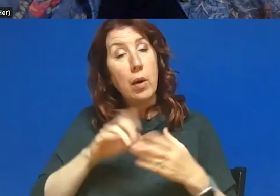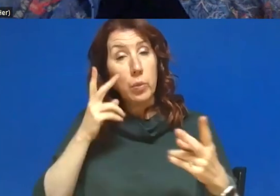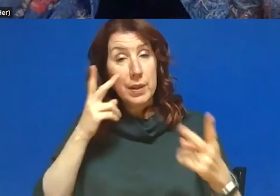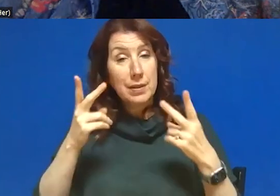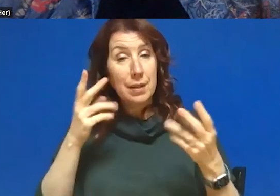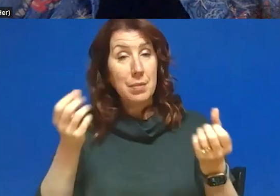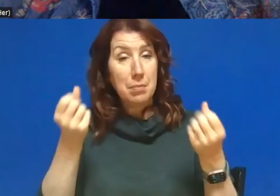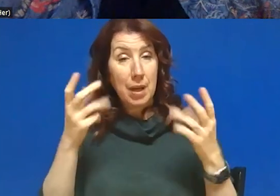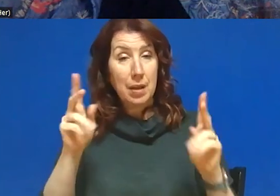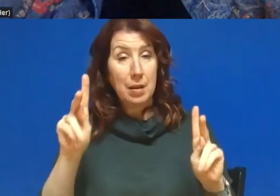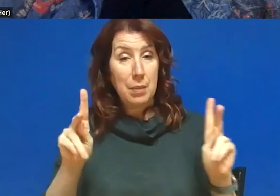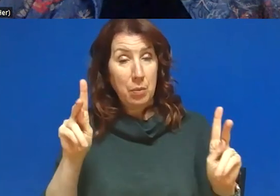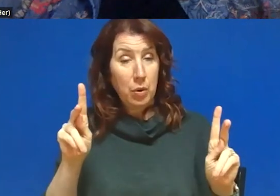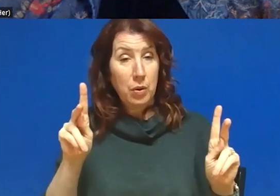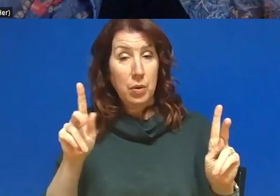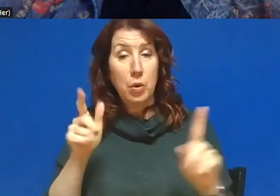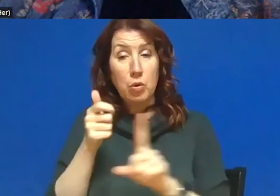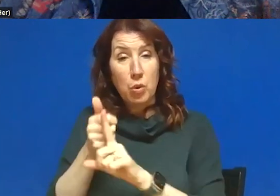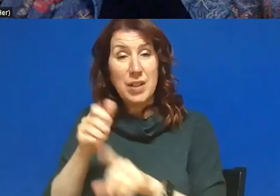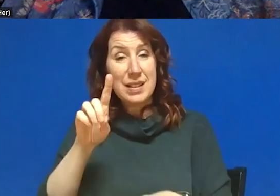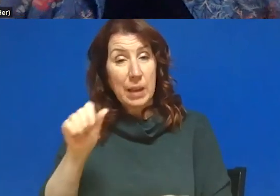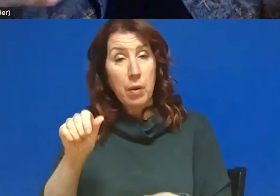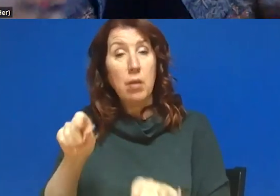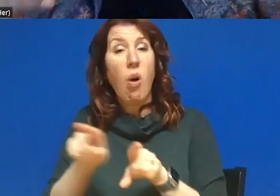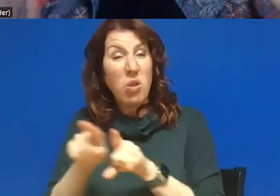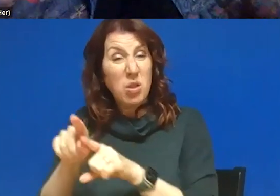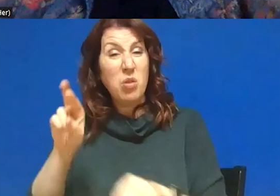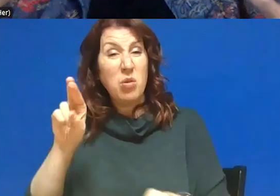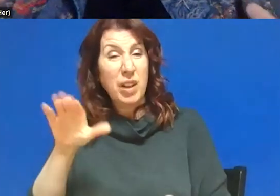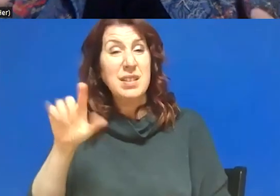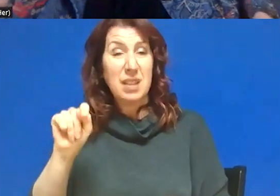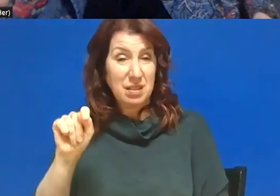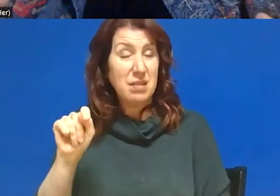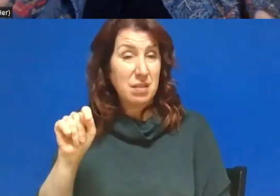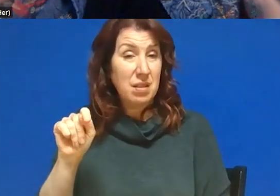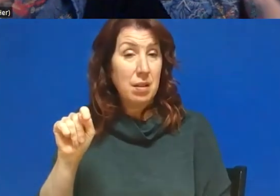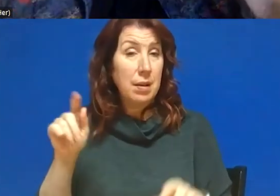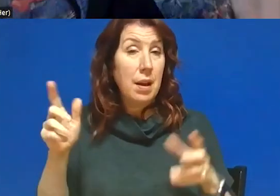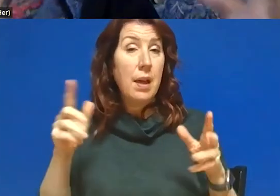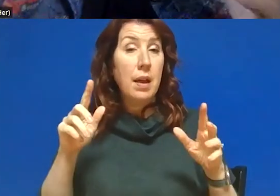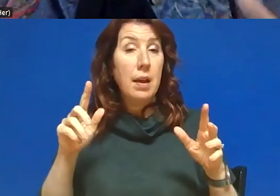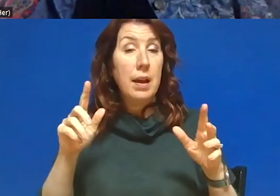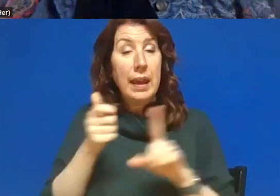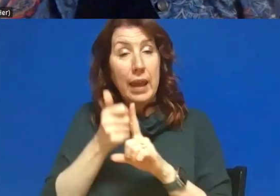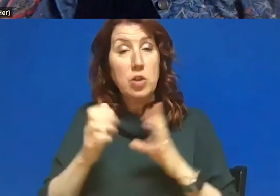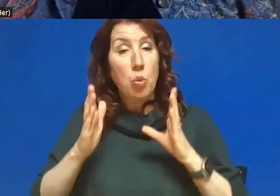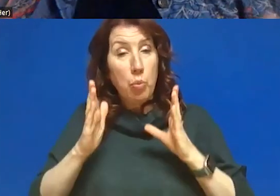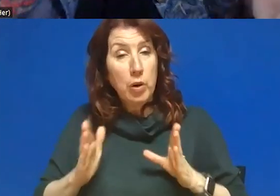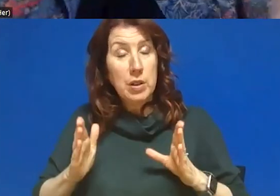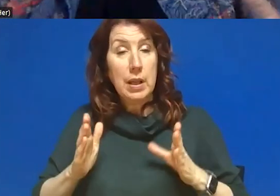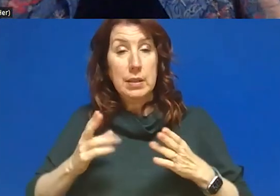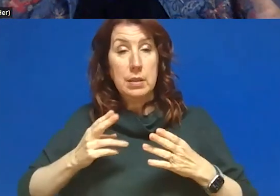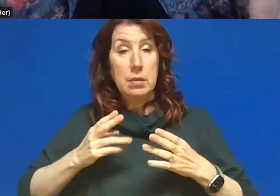disabled racists and white supremacists. Like everybody has the capacity to be a human being,